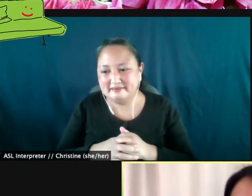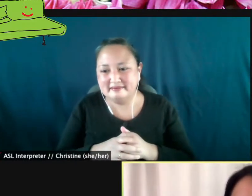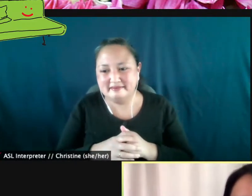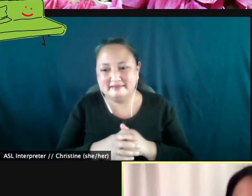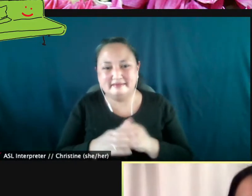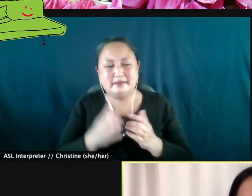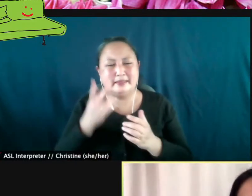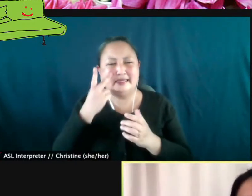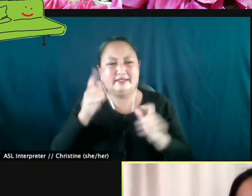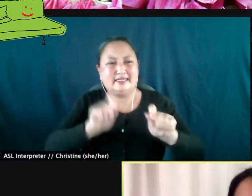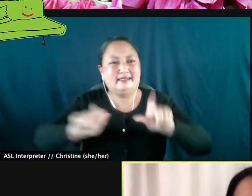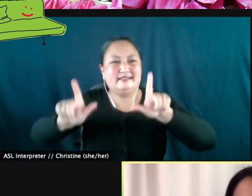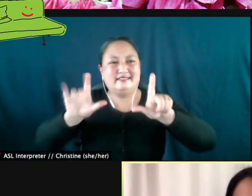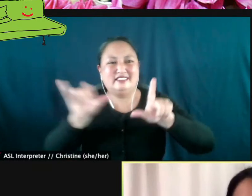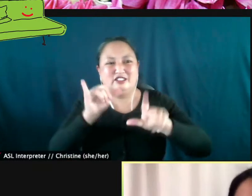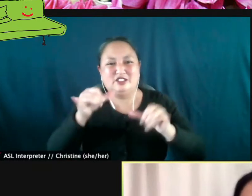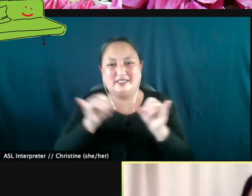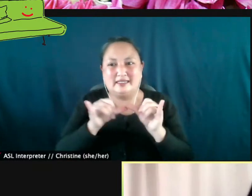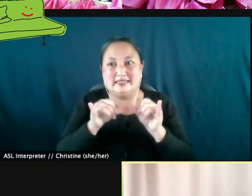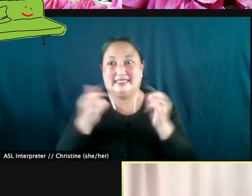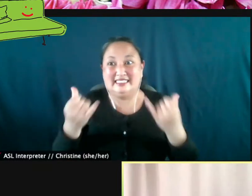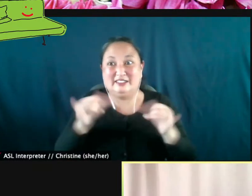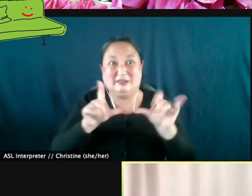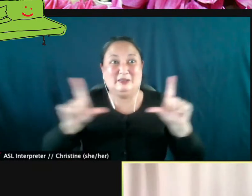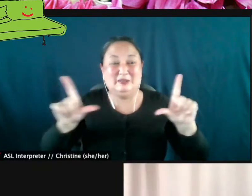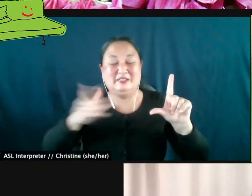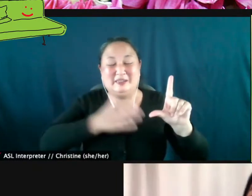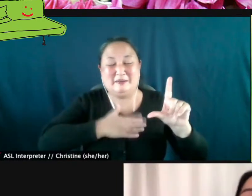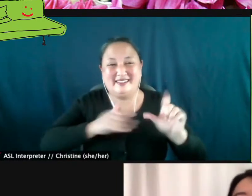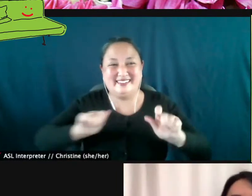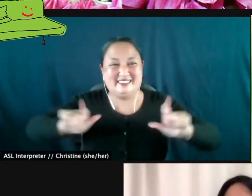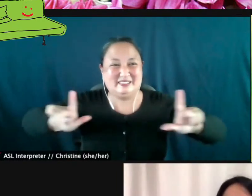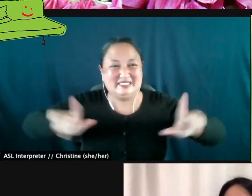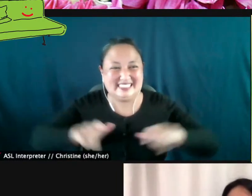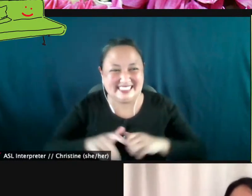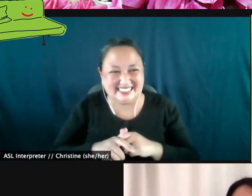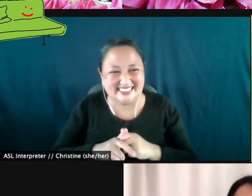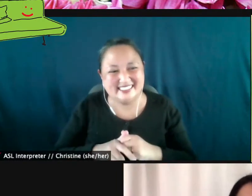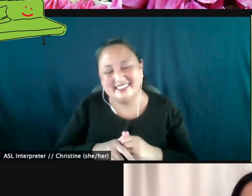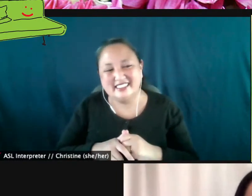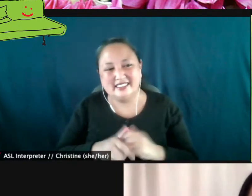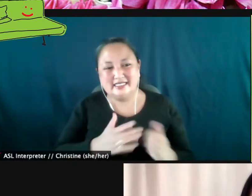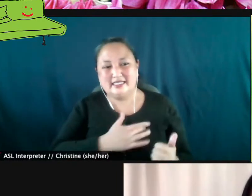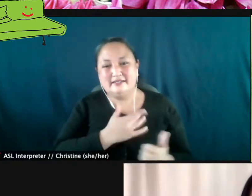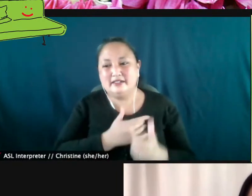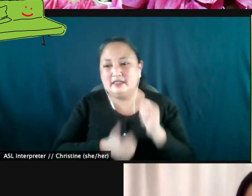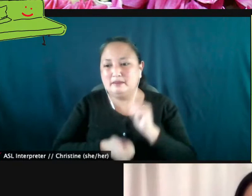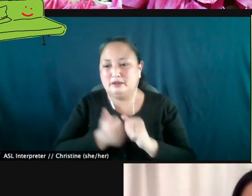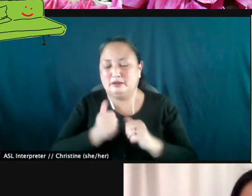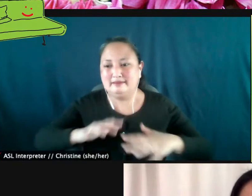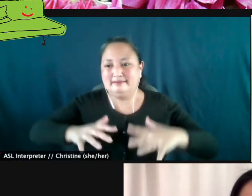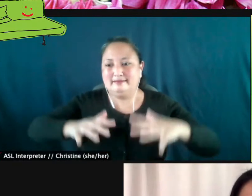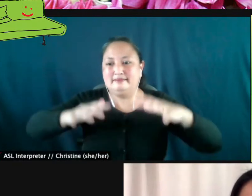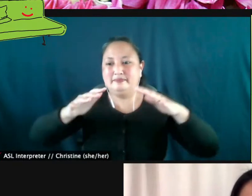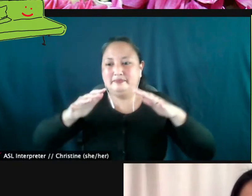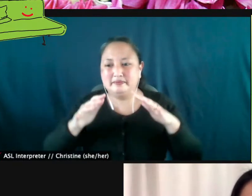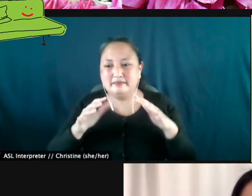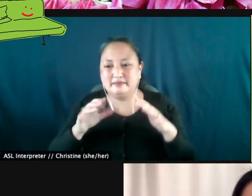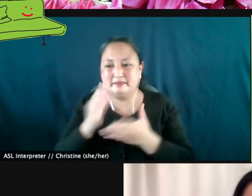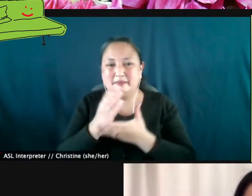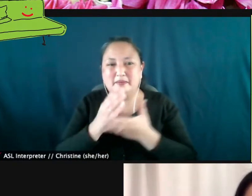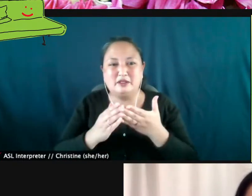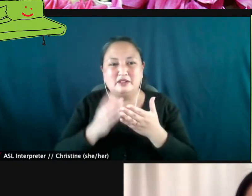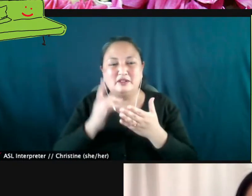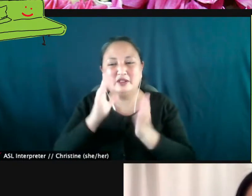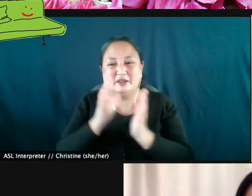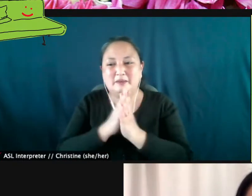bigger. Okay, great. Now you're huge on my screen. Oh no. I think the most unnerving event so far in book tour